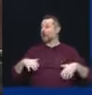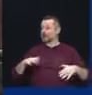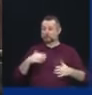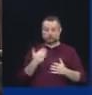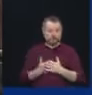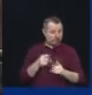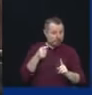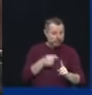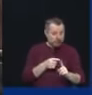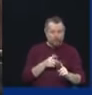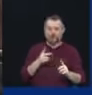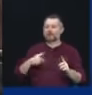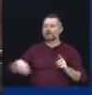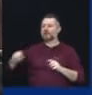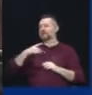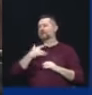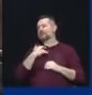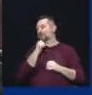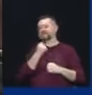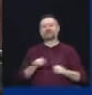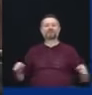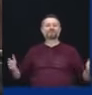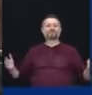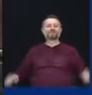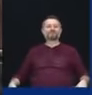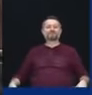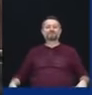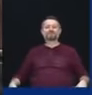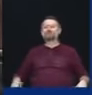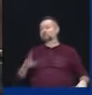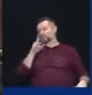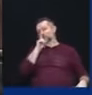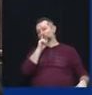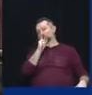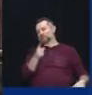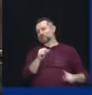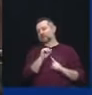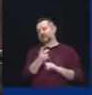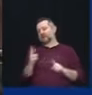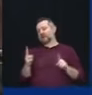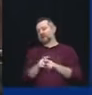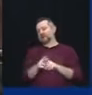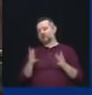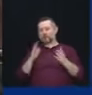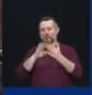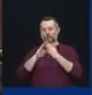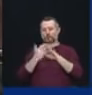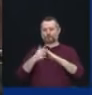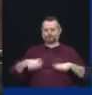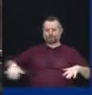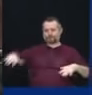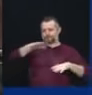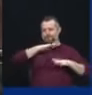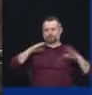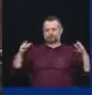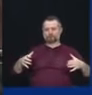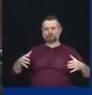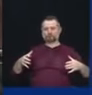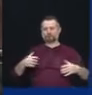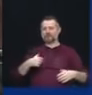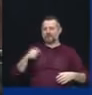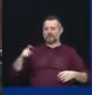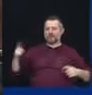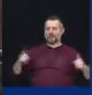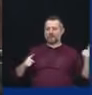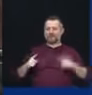It's a real life situation of community where people come together to take care of each